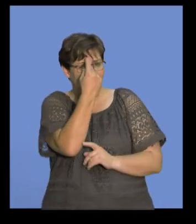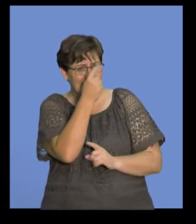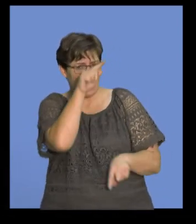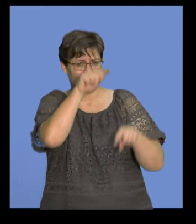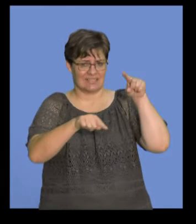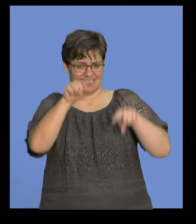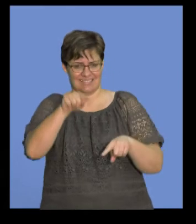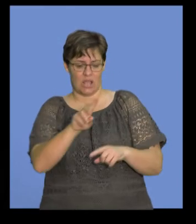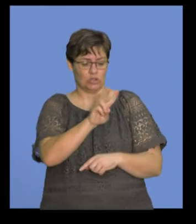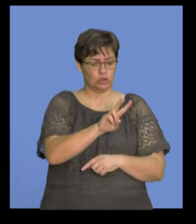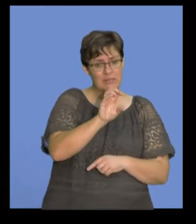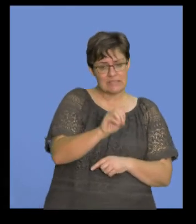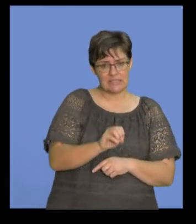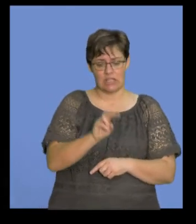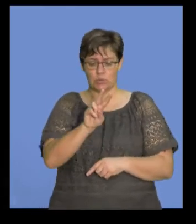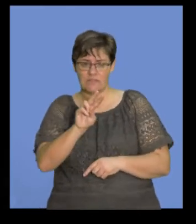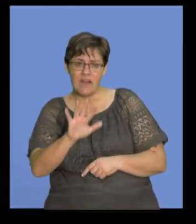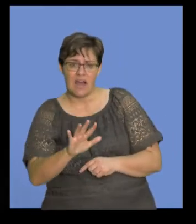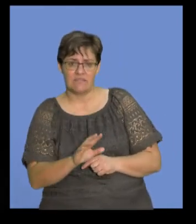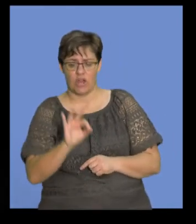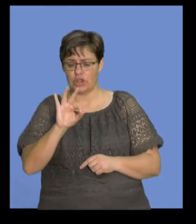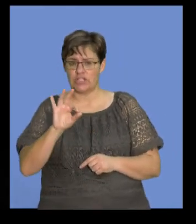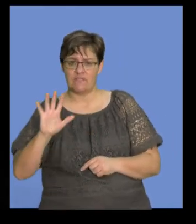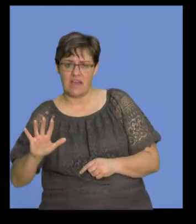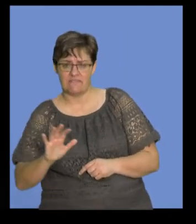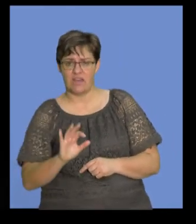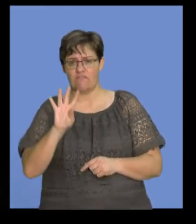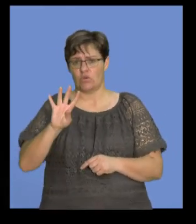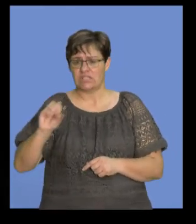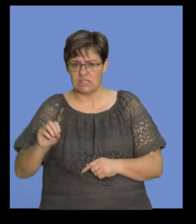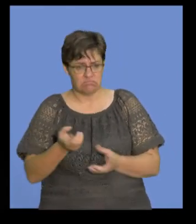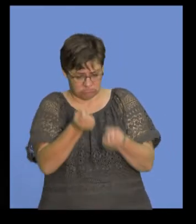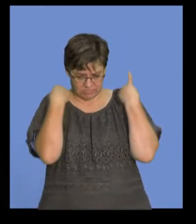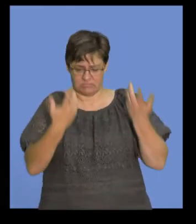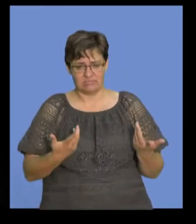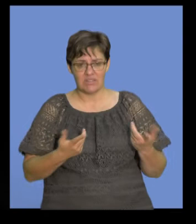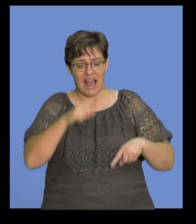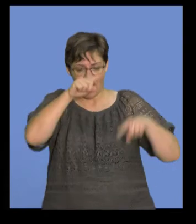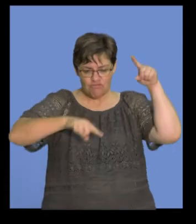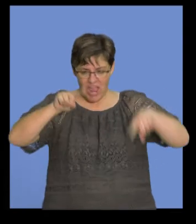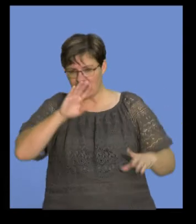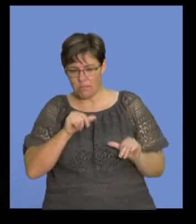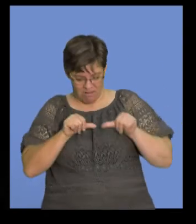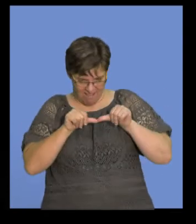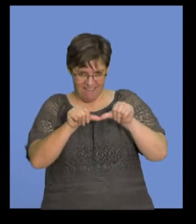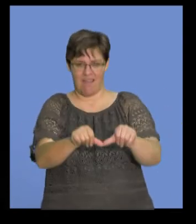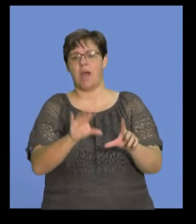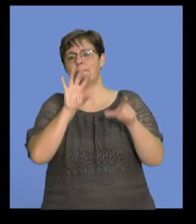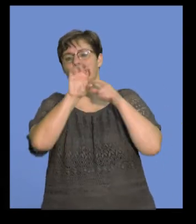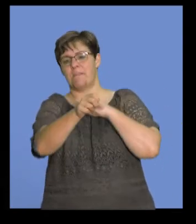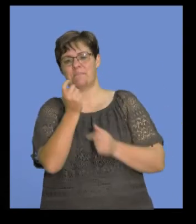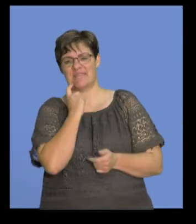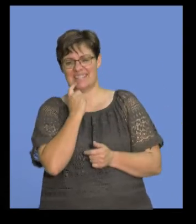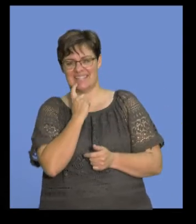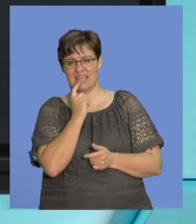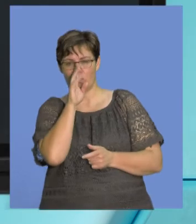the trend between 20, 25, 35, and 40. So create a range that is more consistent